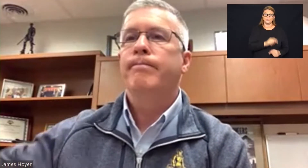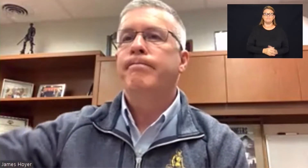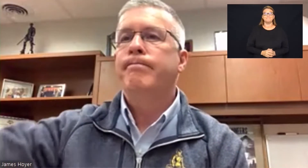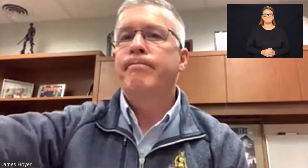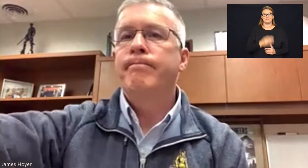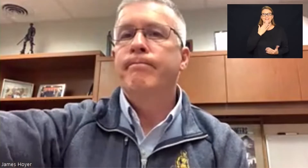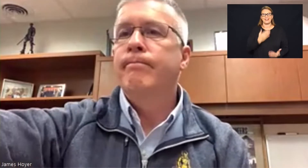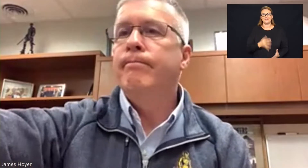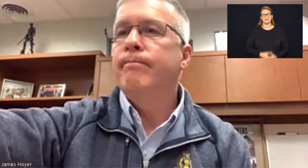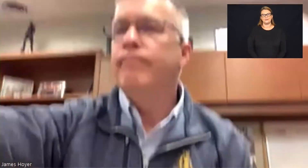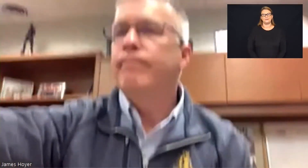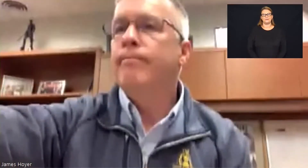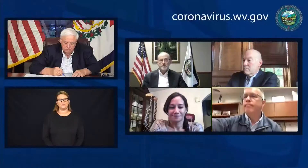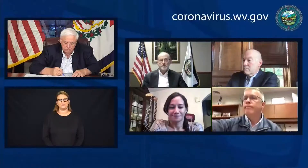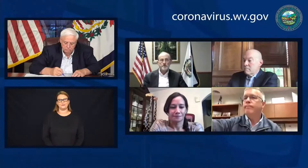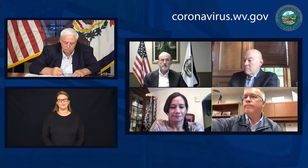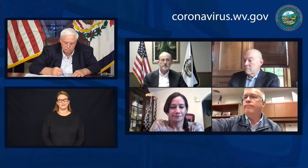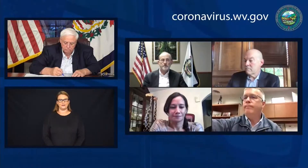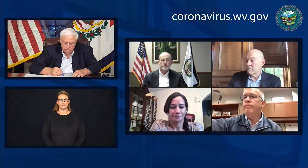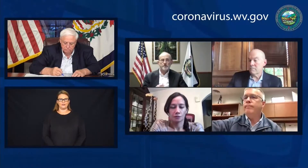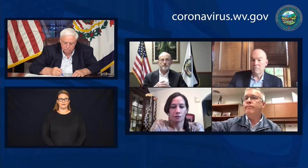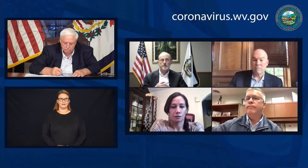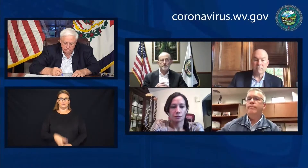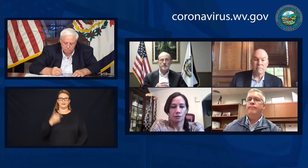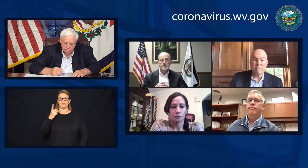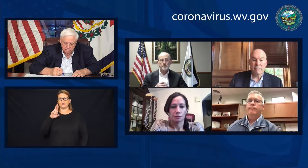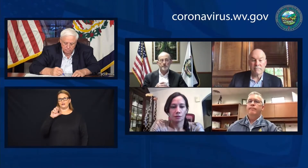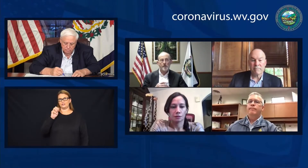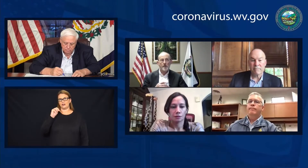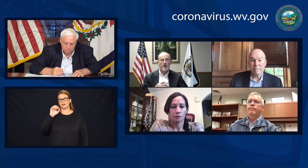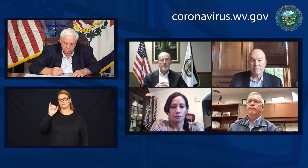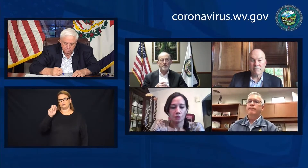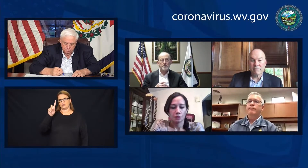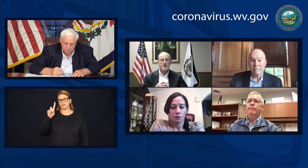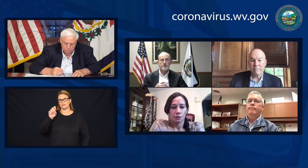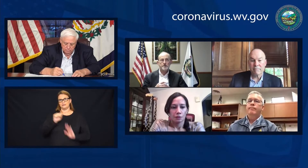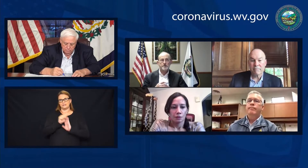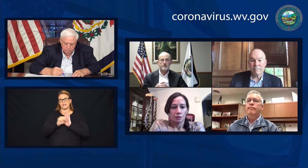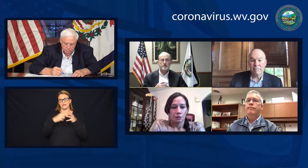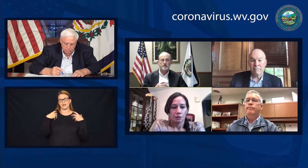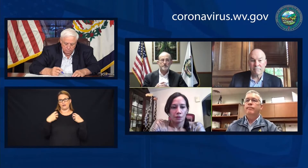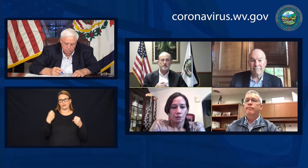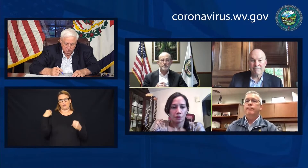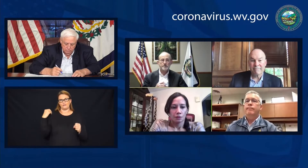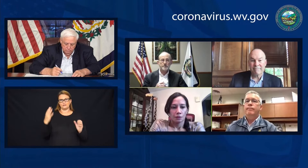you. Thank you, sir. Next to Dr. Ayn Amjad, our State Health Officer.